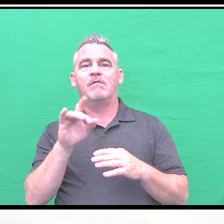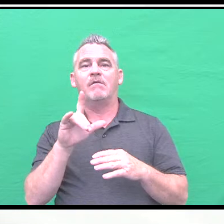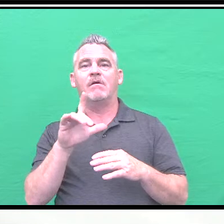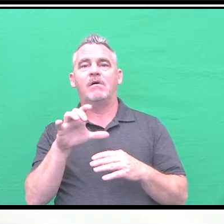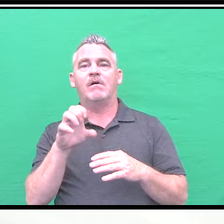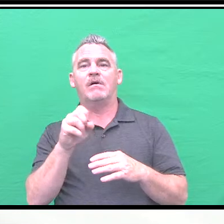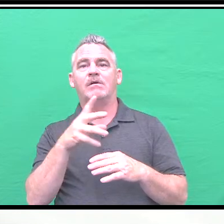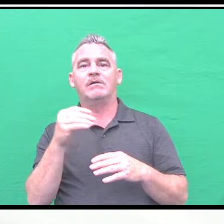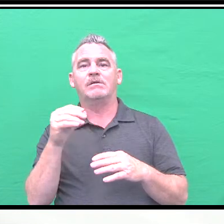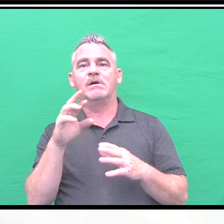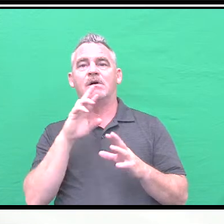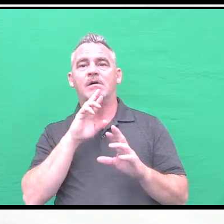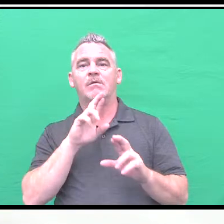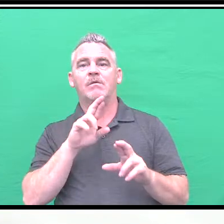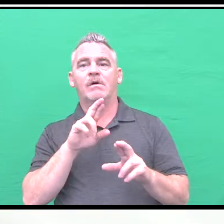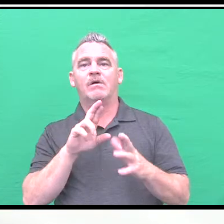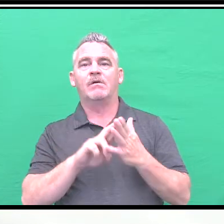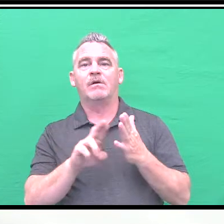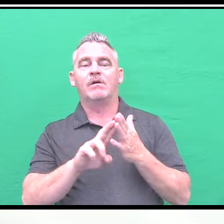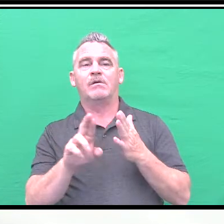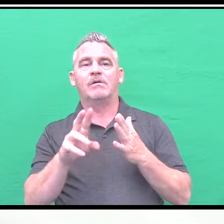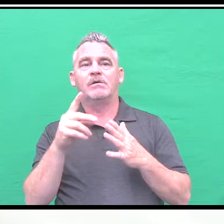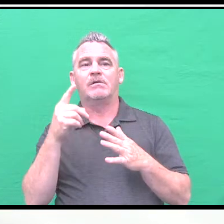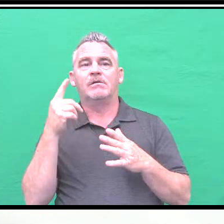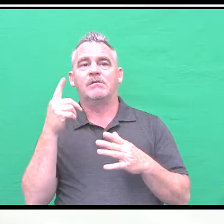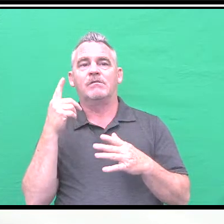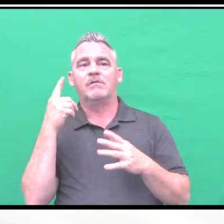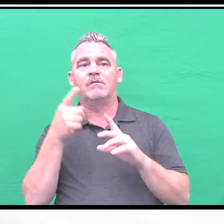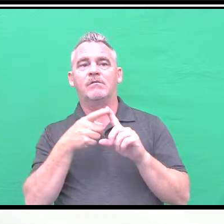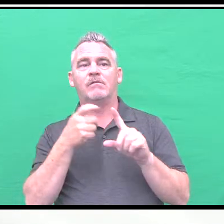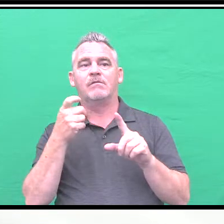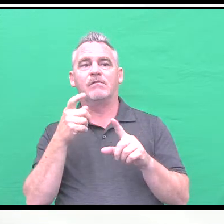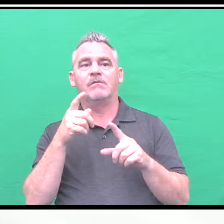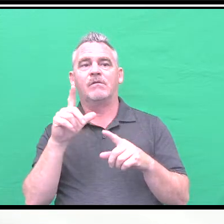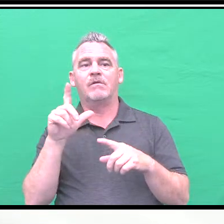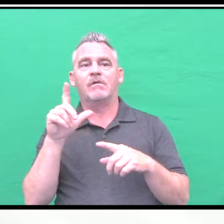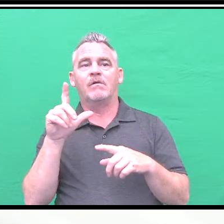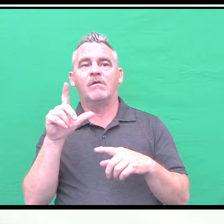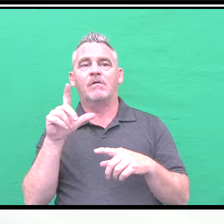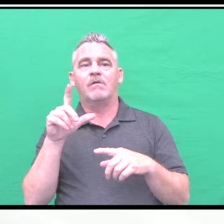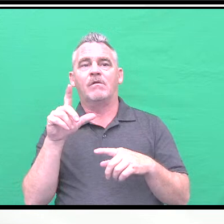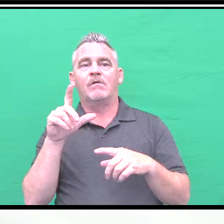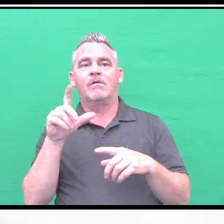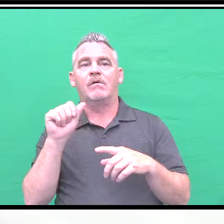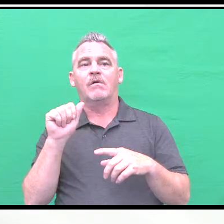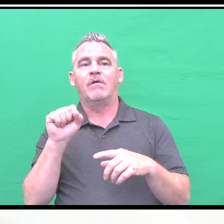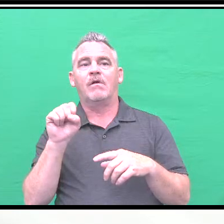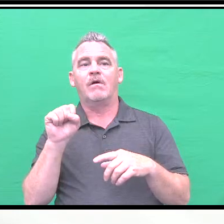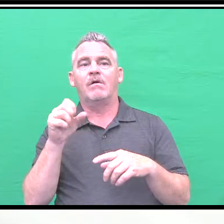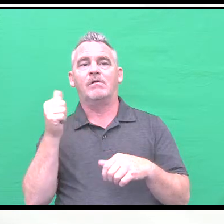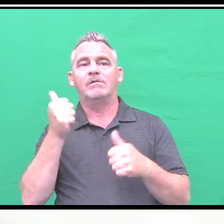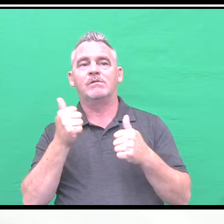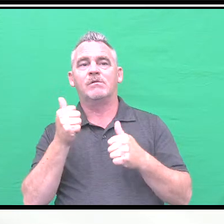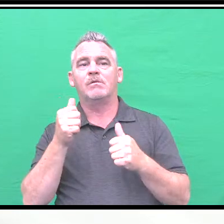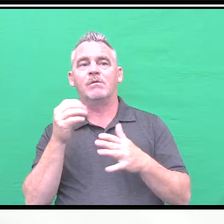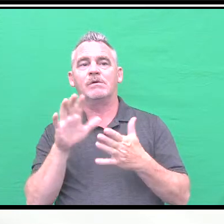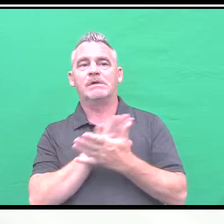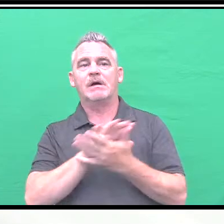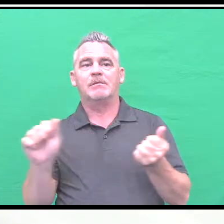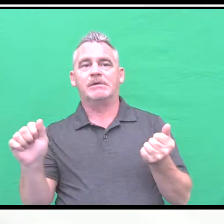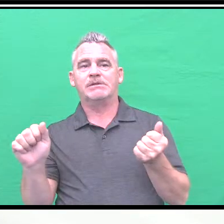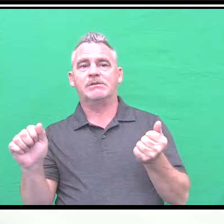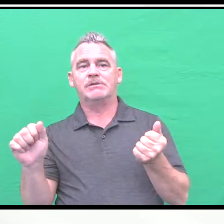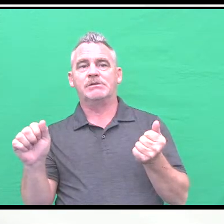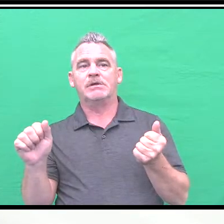fixed assets from loss or significant damage. This policy